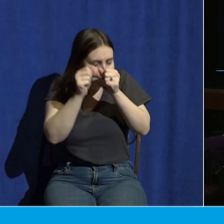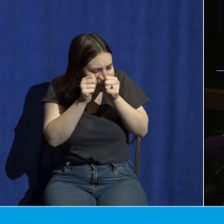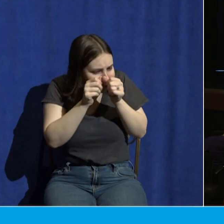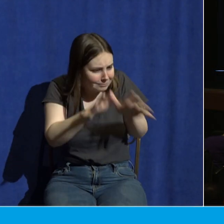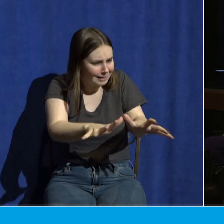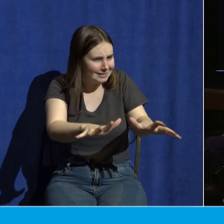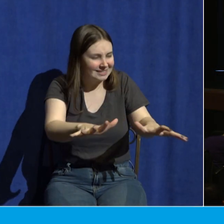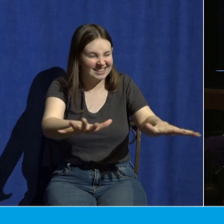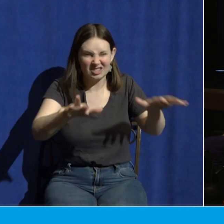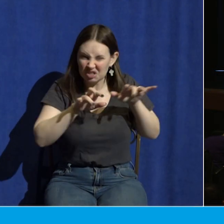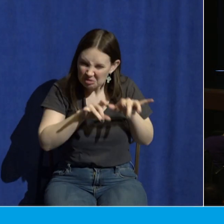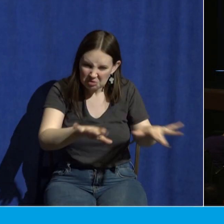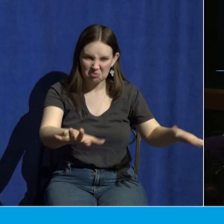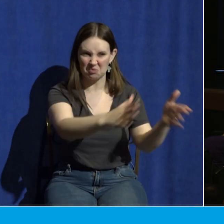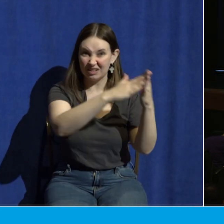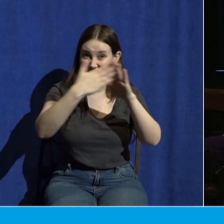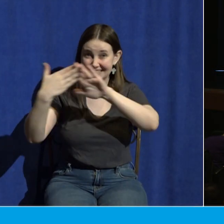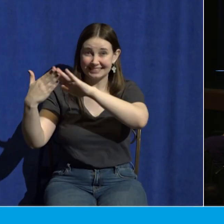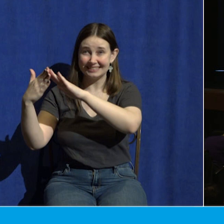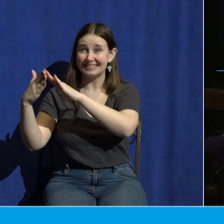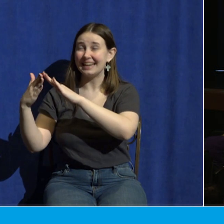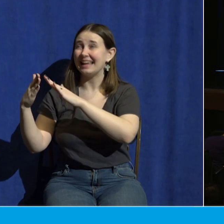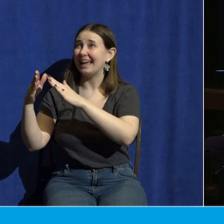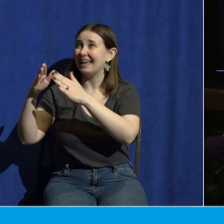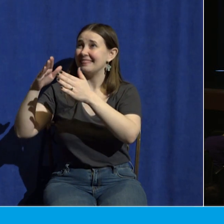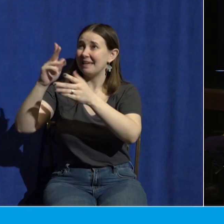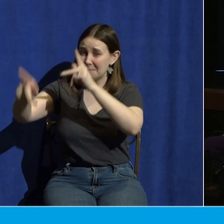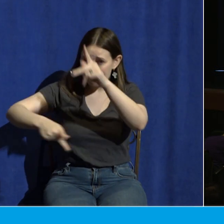and full with people coming to know Jesus.